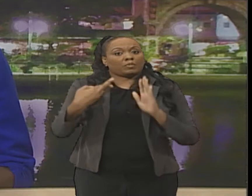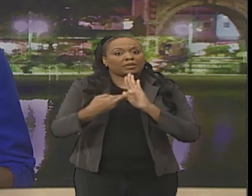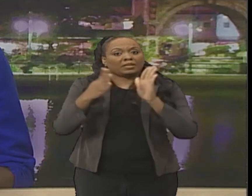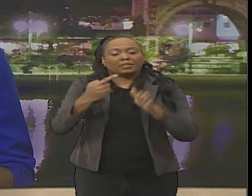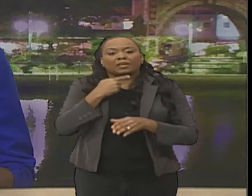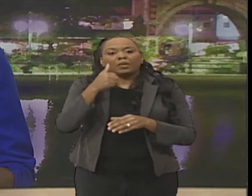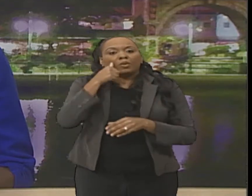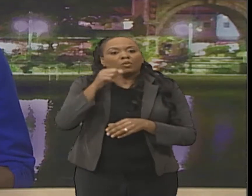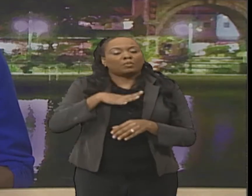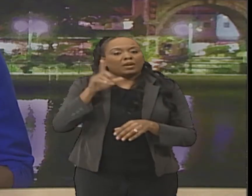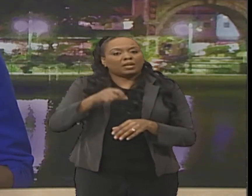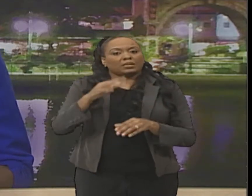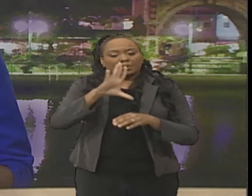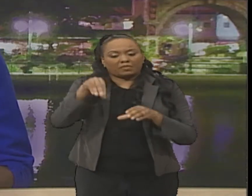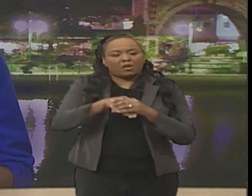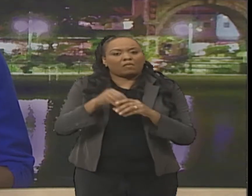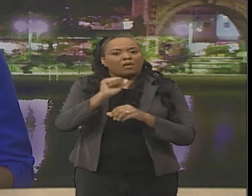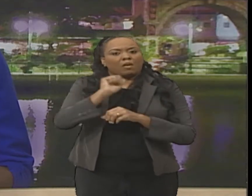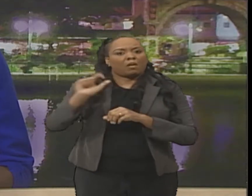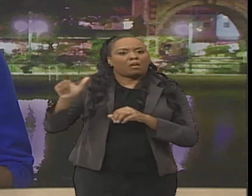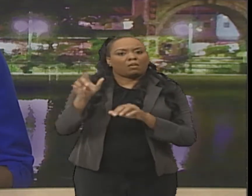at all levels of government.